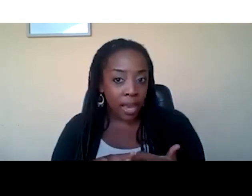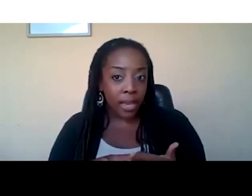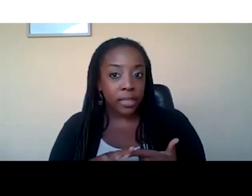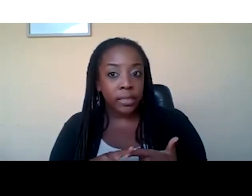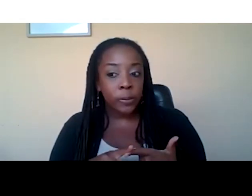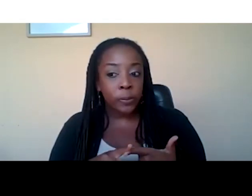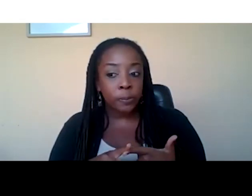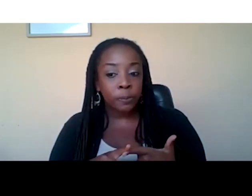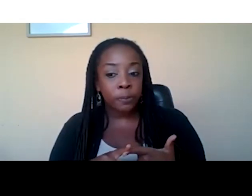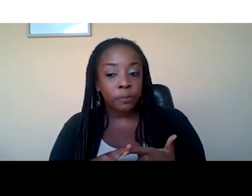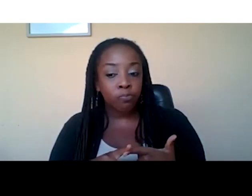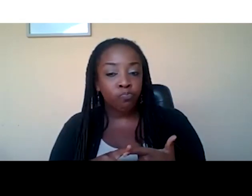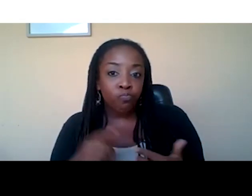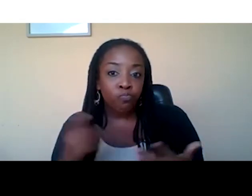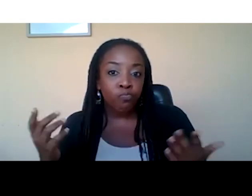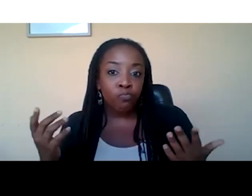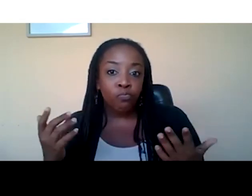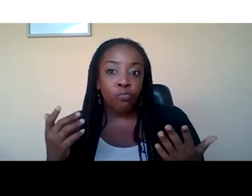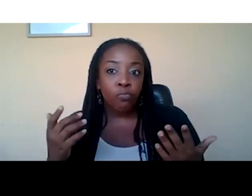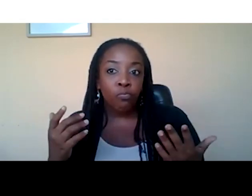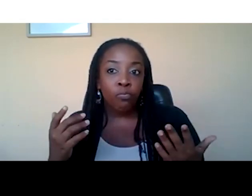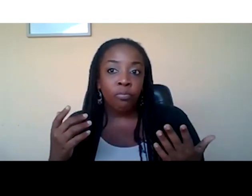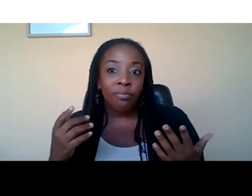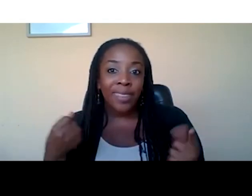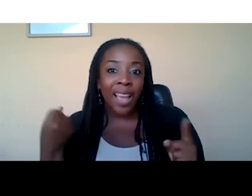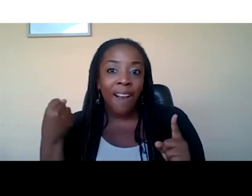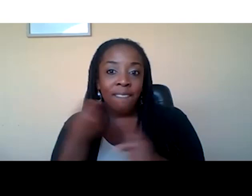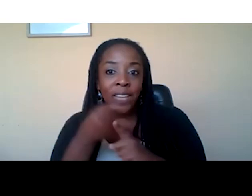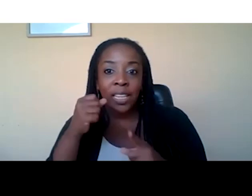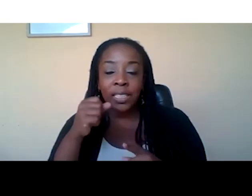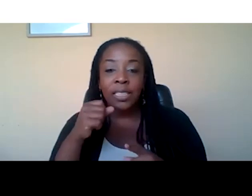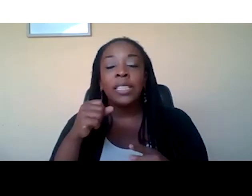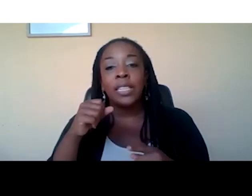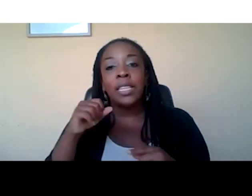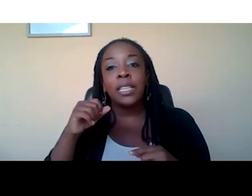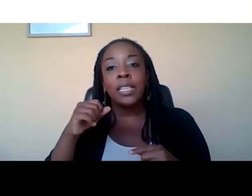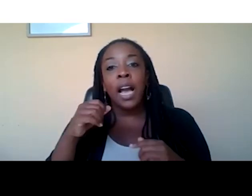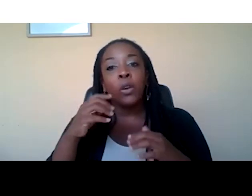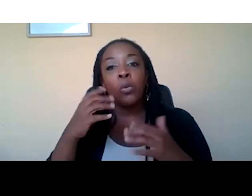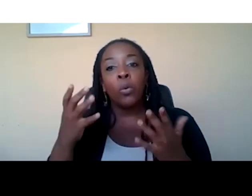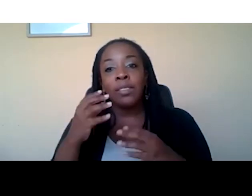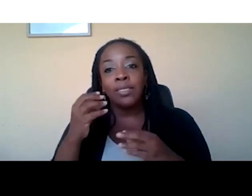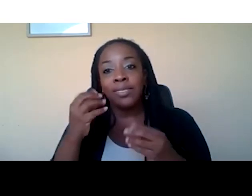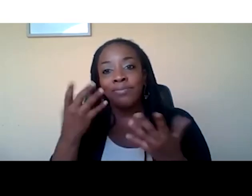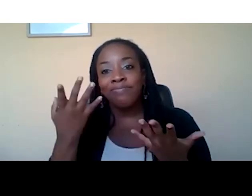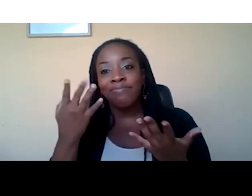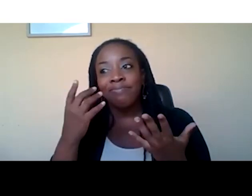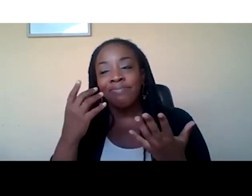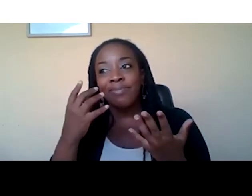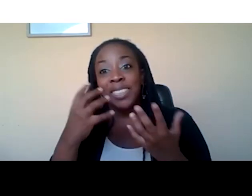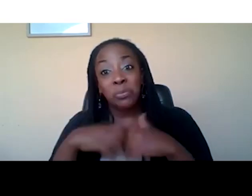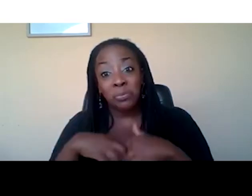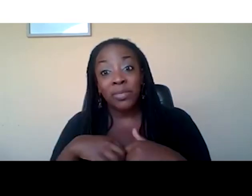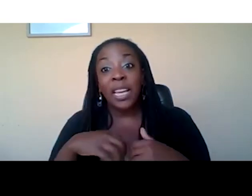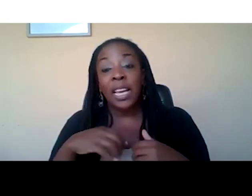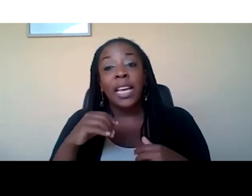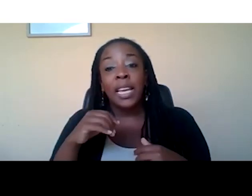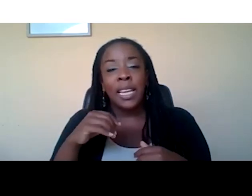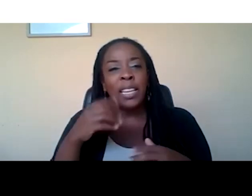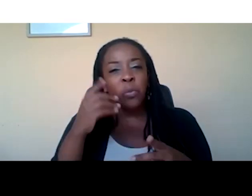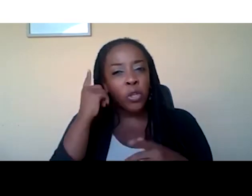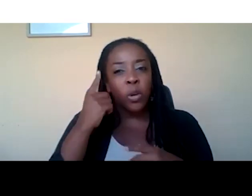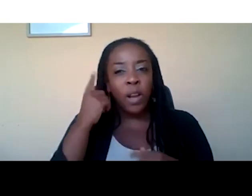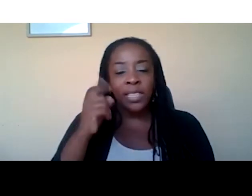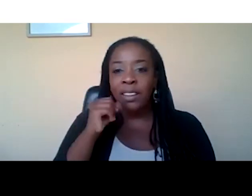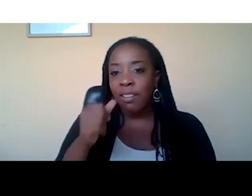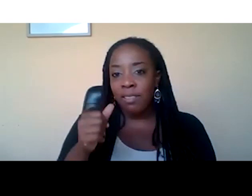the impairment is what is considered and not the illness. Similarly for lupus, in and of